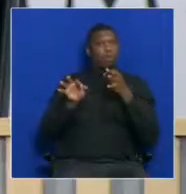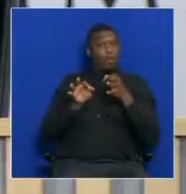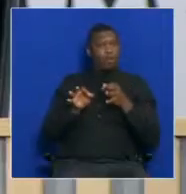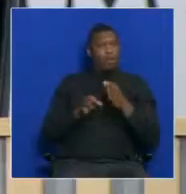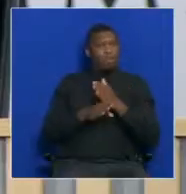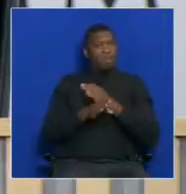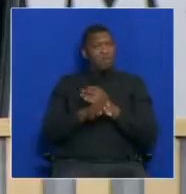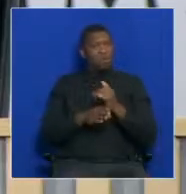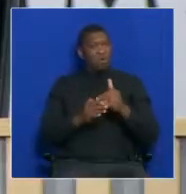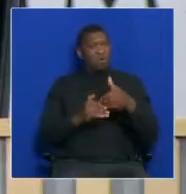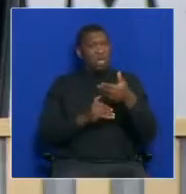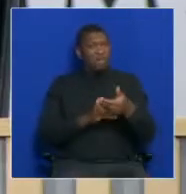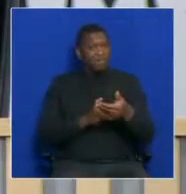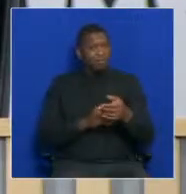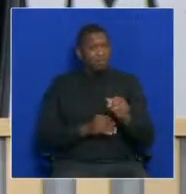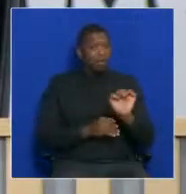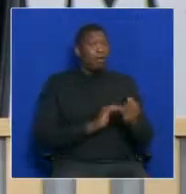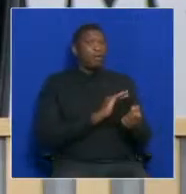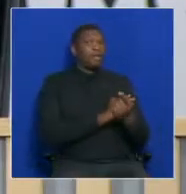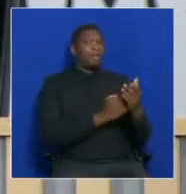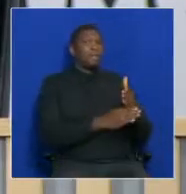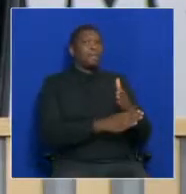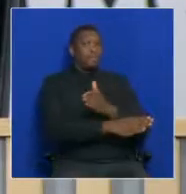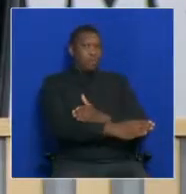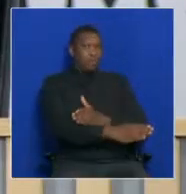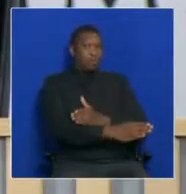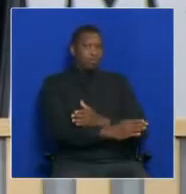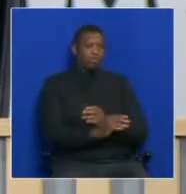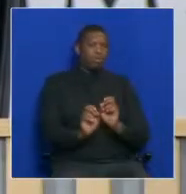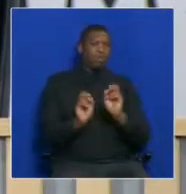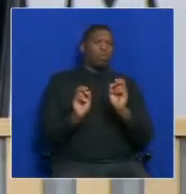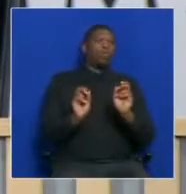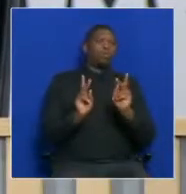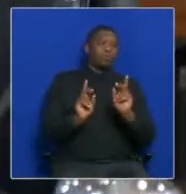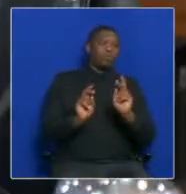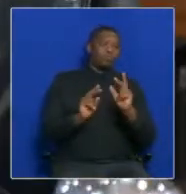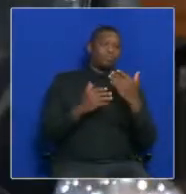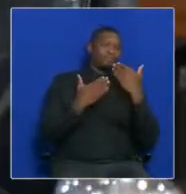No, it was before. It was was okay. before. All right, thank you.